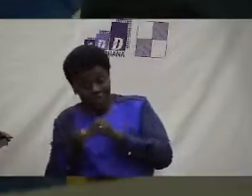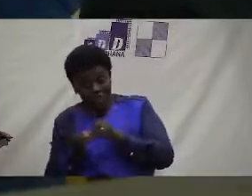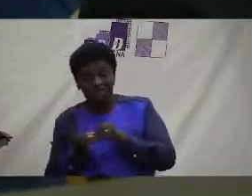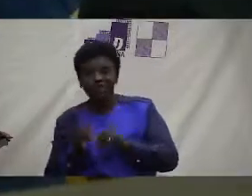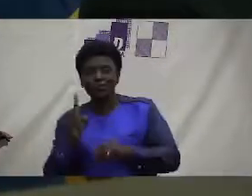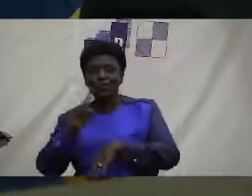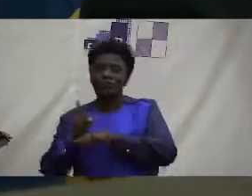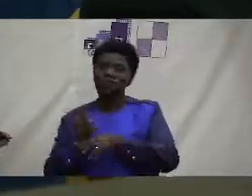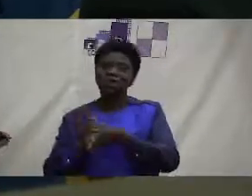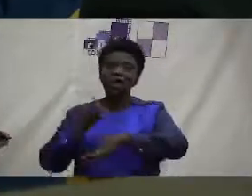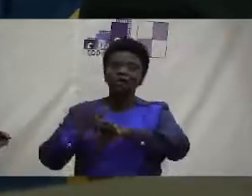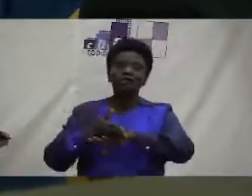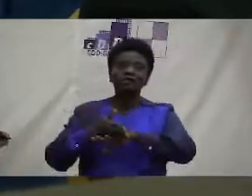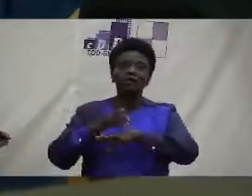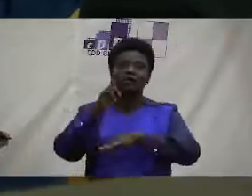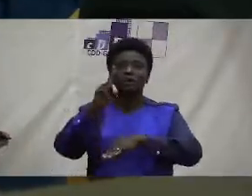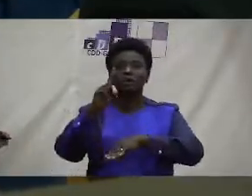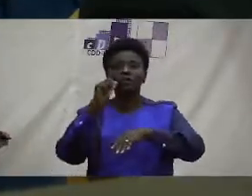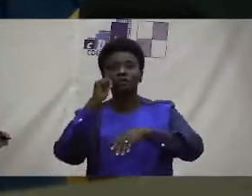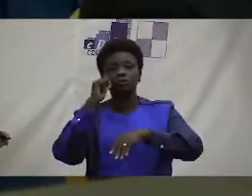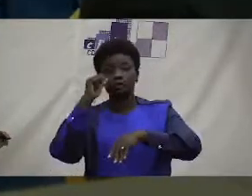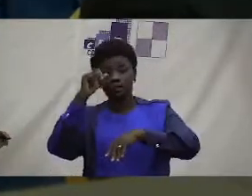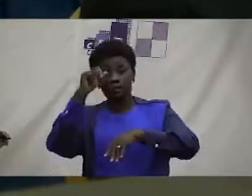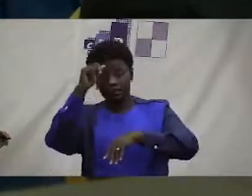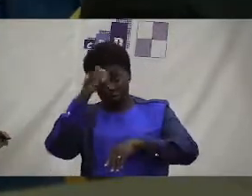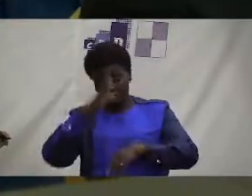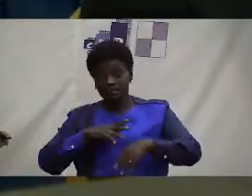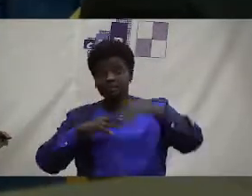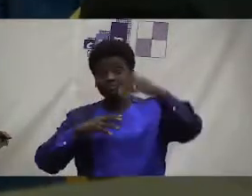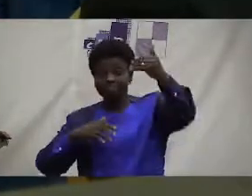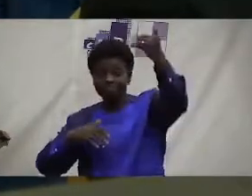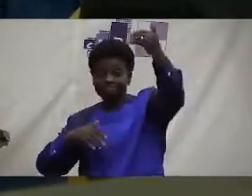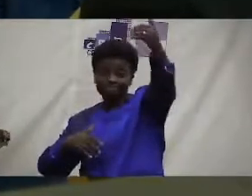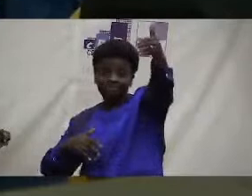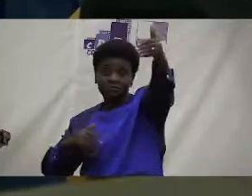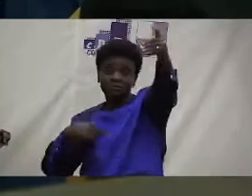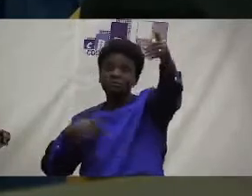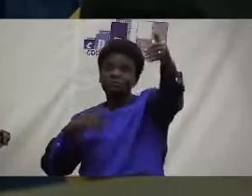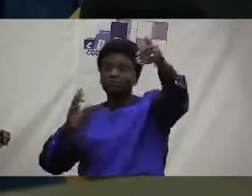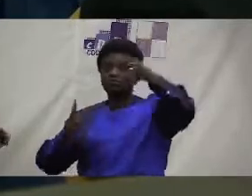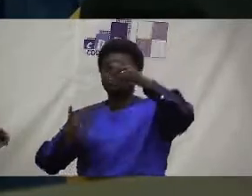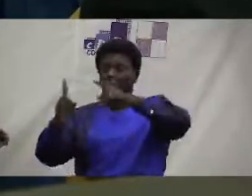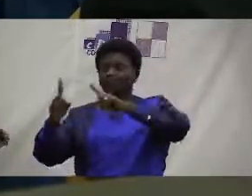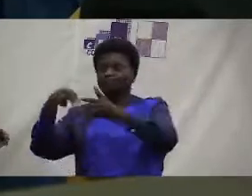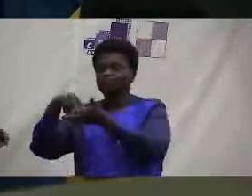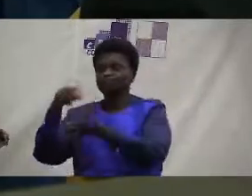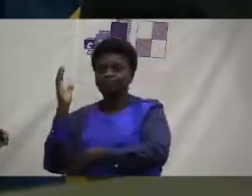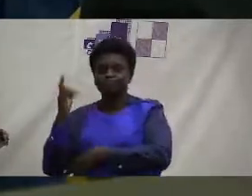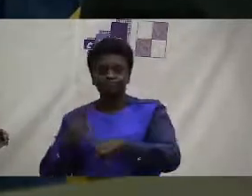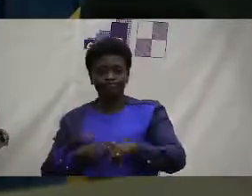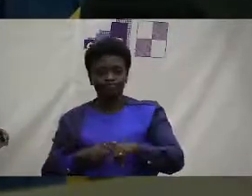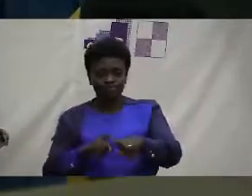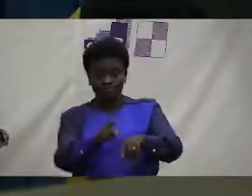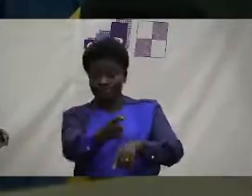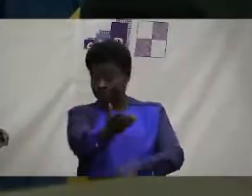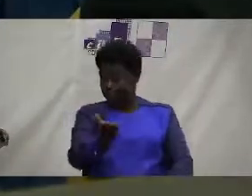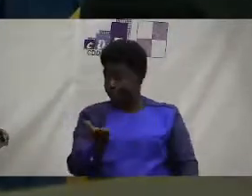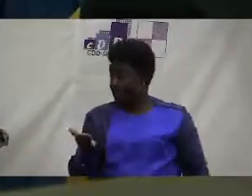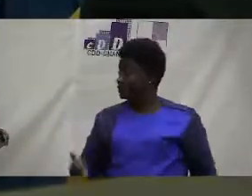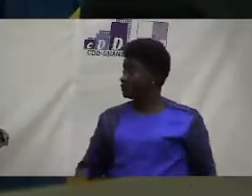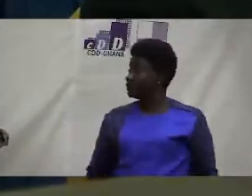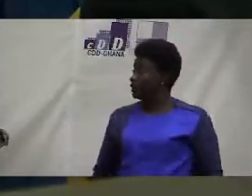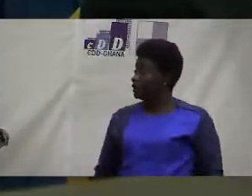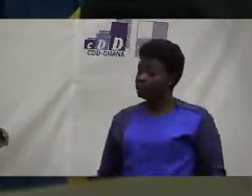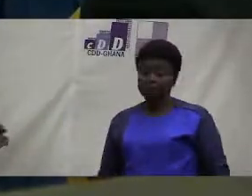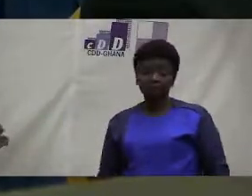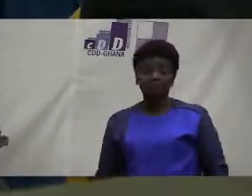gentleman behind, the gentleman in suit, and then Mr. Suleiman Abraima. That's the last batch I can take for now. So, Madam, please, can you give Madam